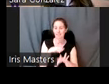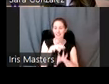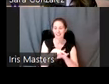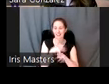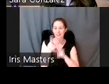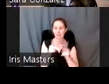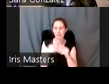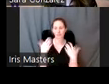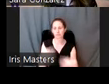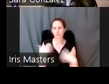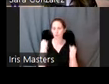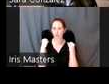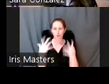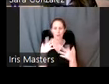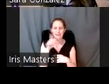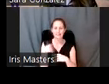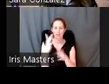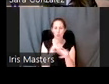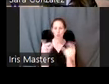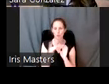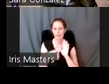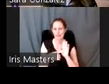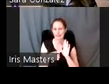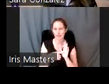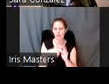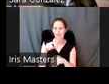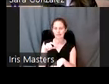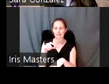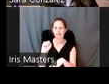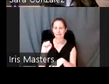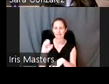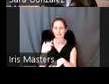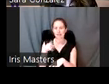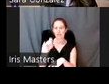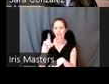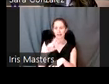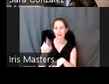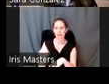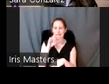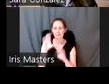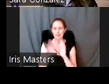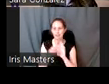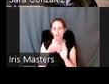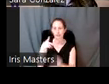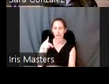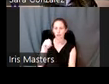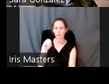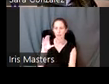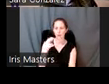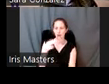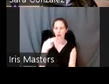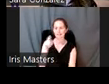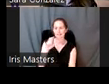abound with such single stories. For example, sexualized renderings of Pocahontas and native women, sports